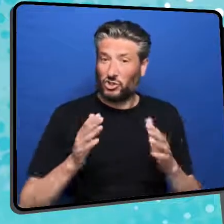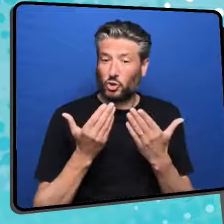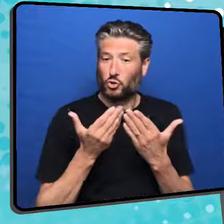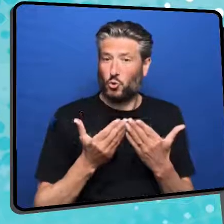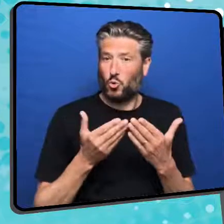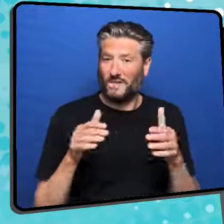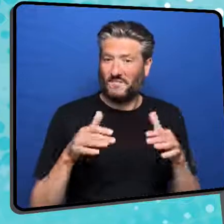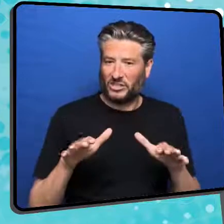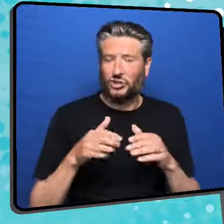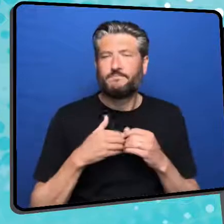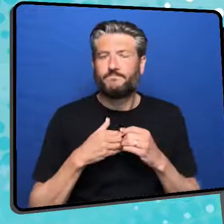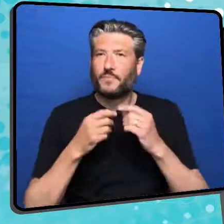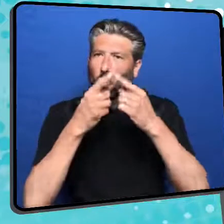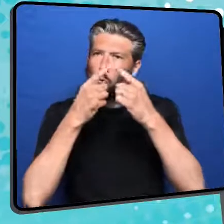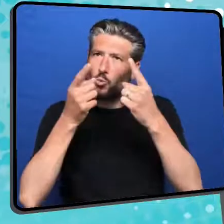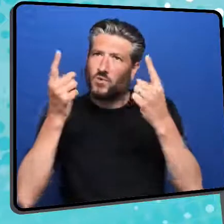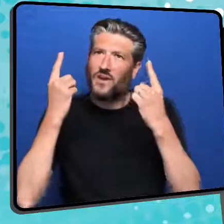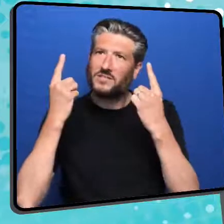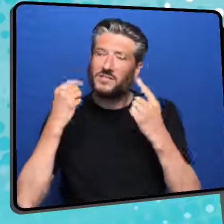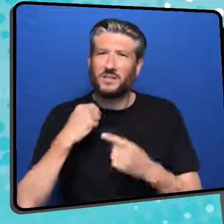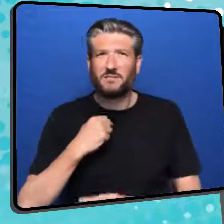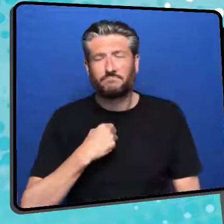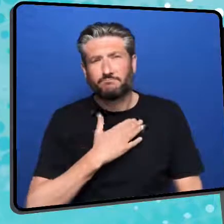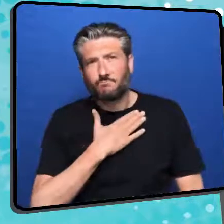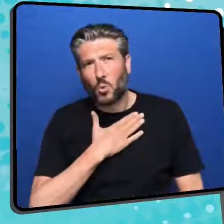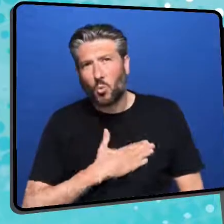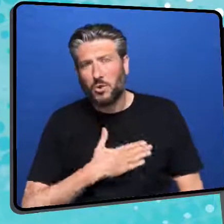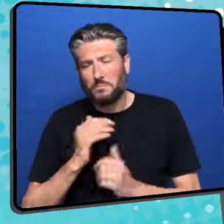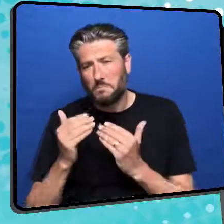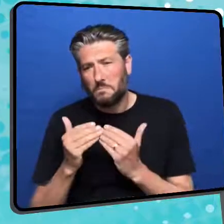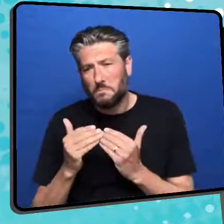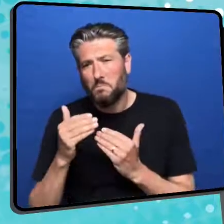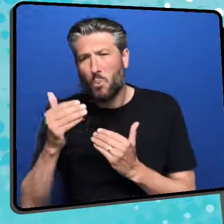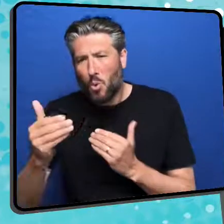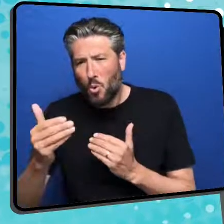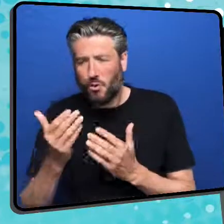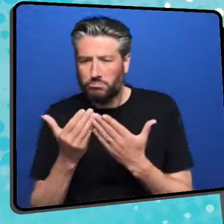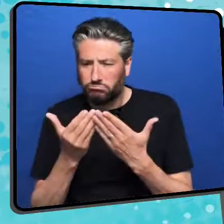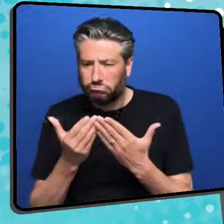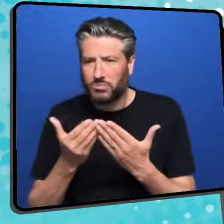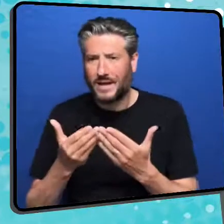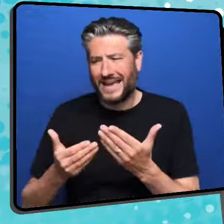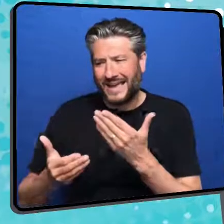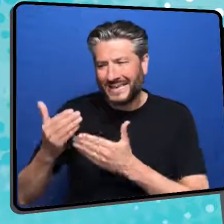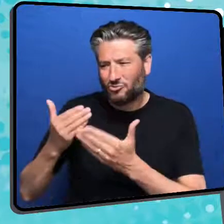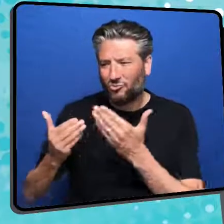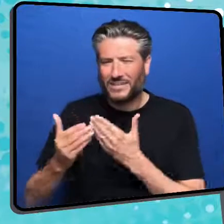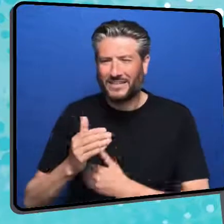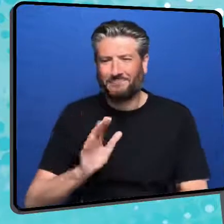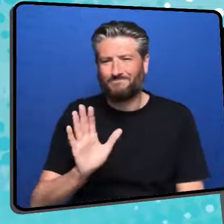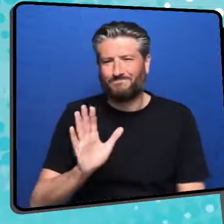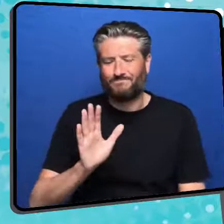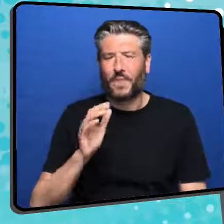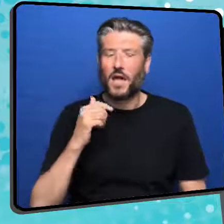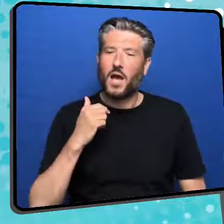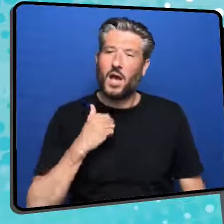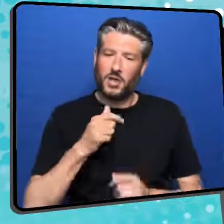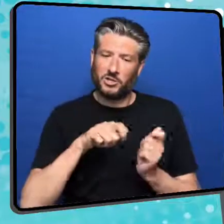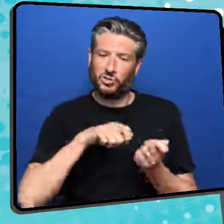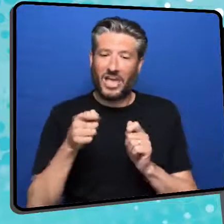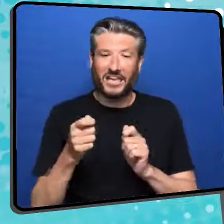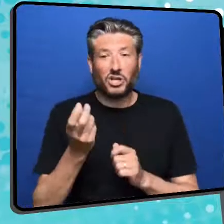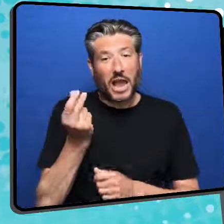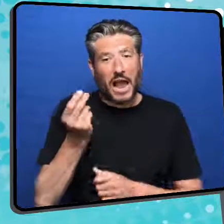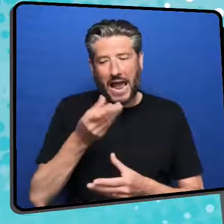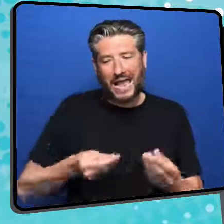like the curriculum and not really like the program itself. So I switched to economics.